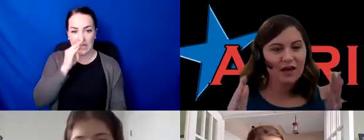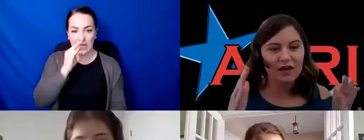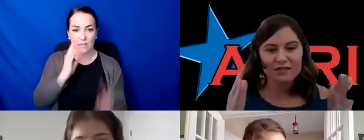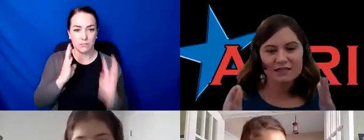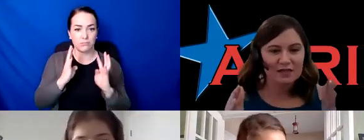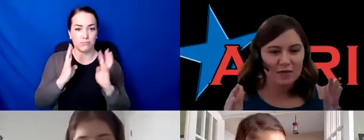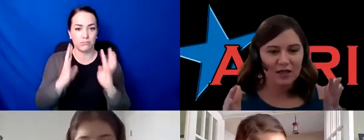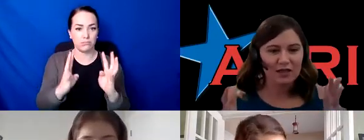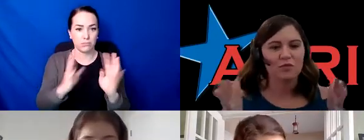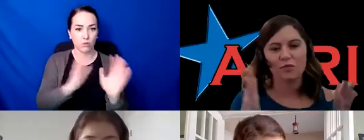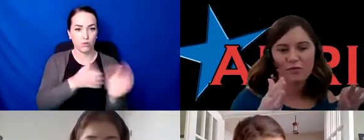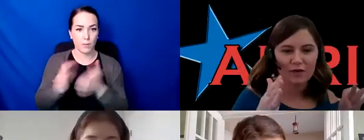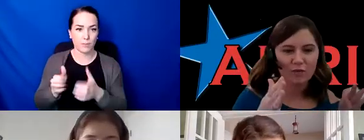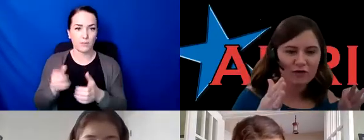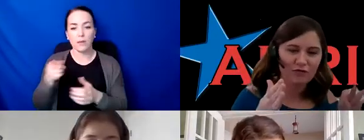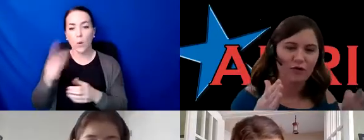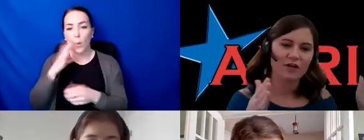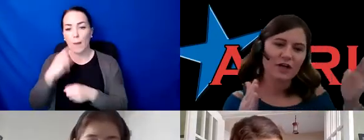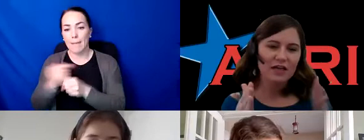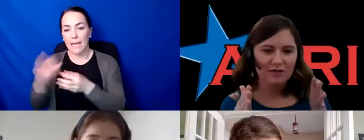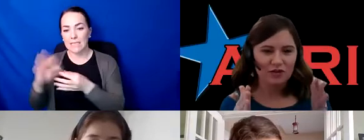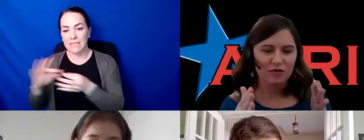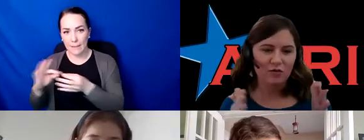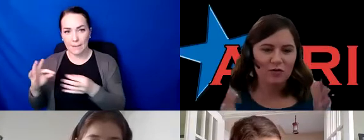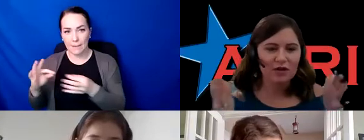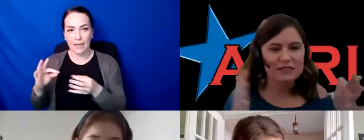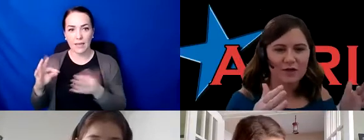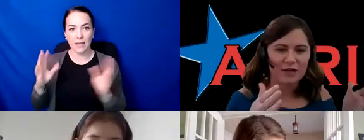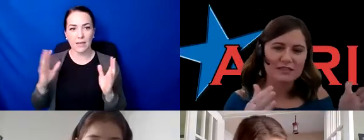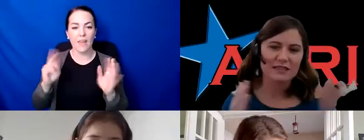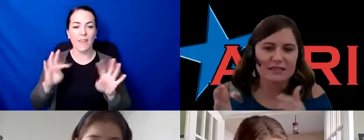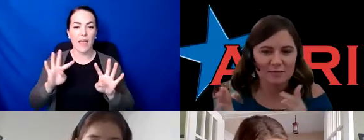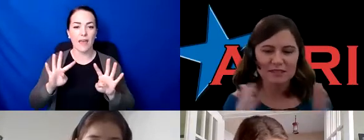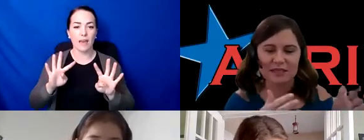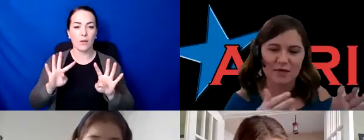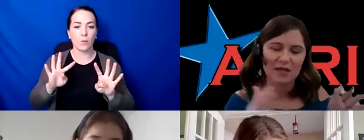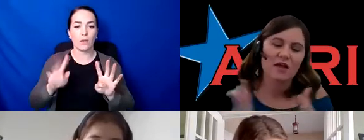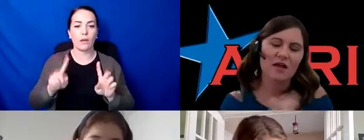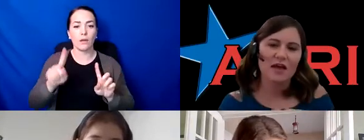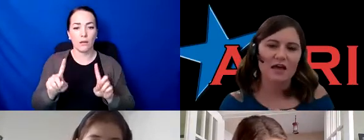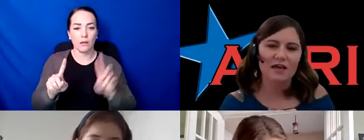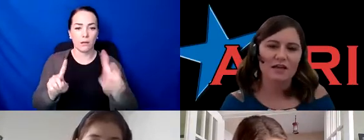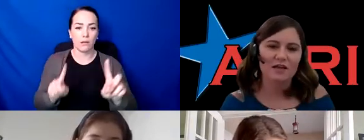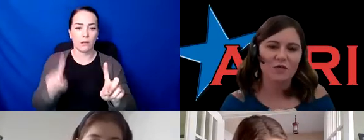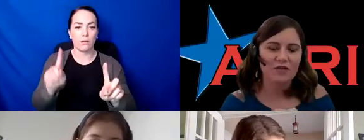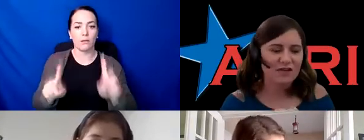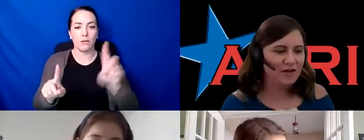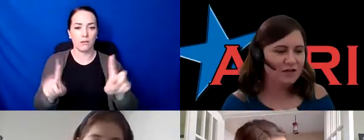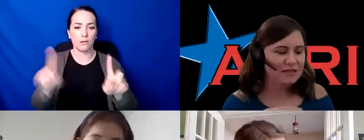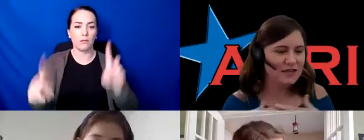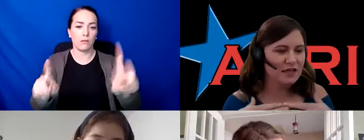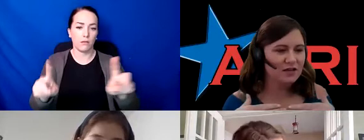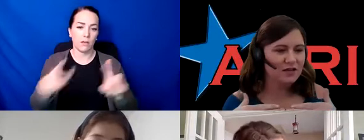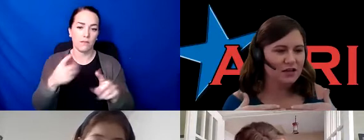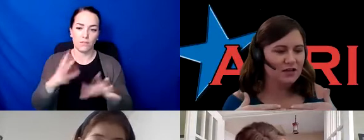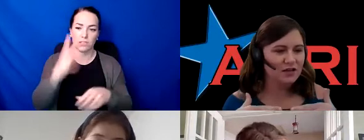say a statement, and you like went forward if you experienced that same statement. And what they found